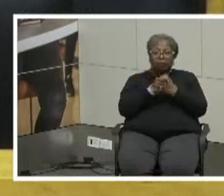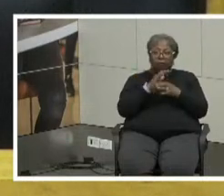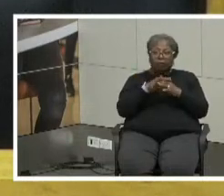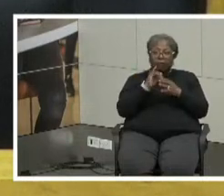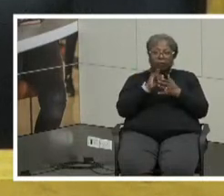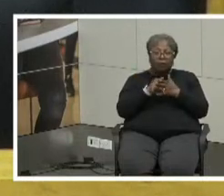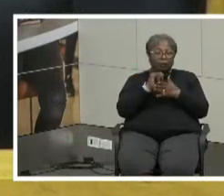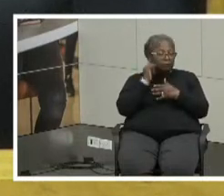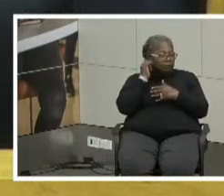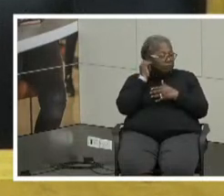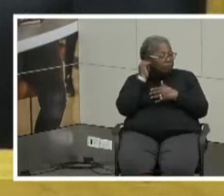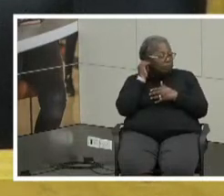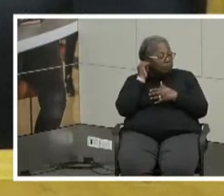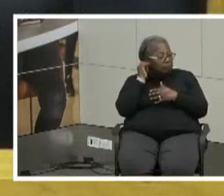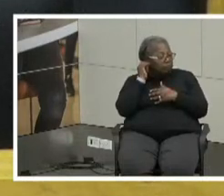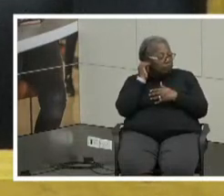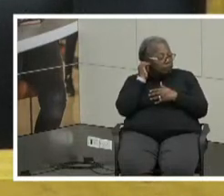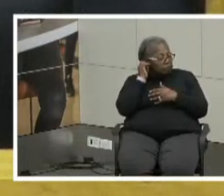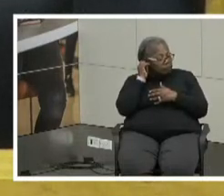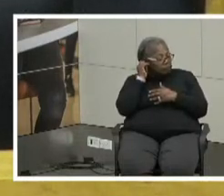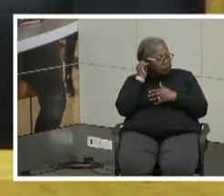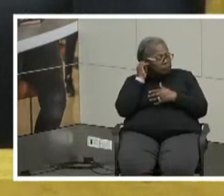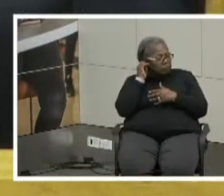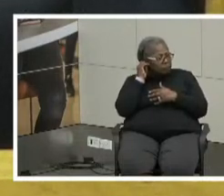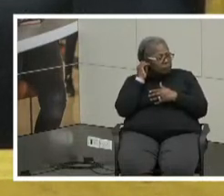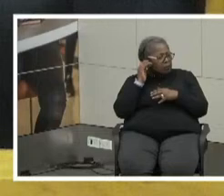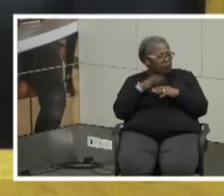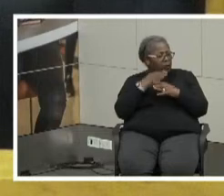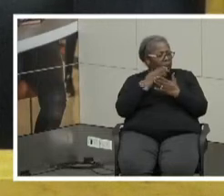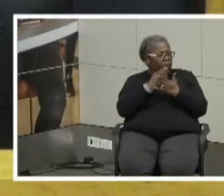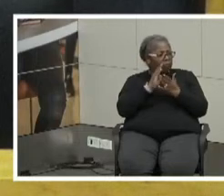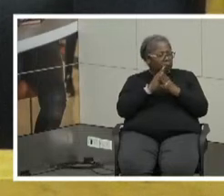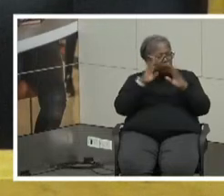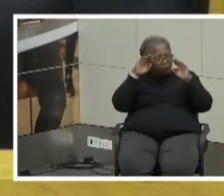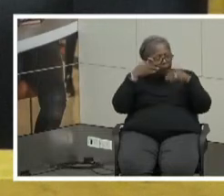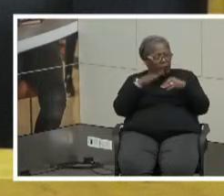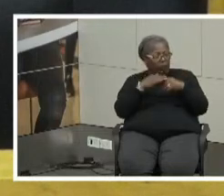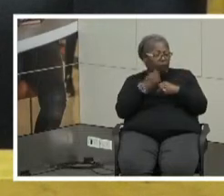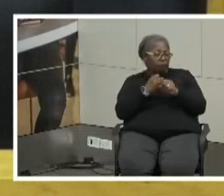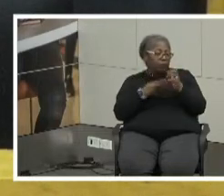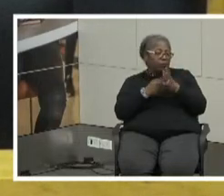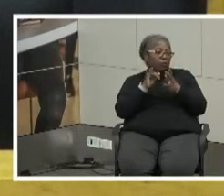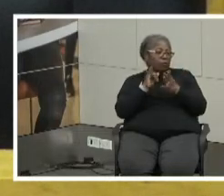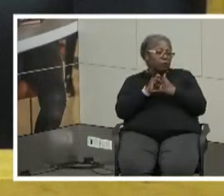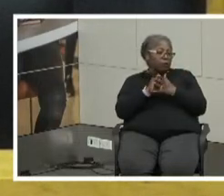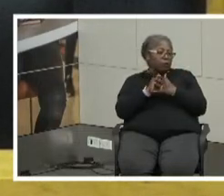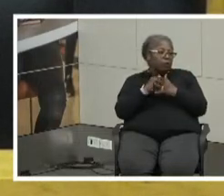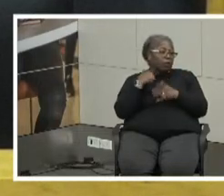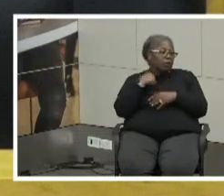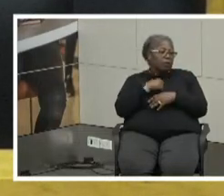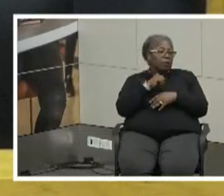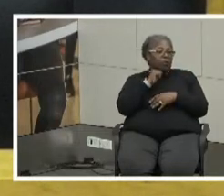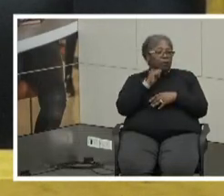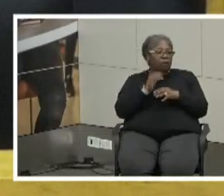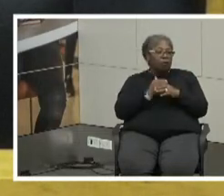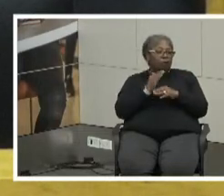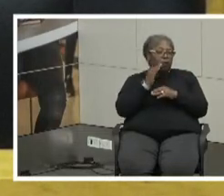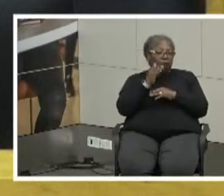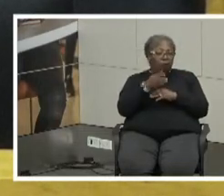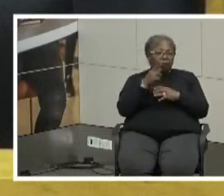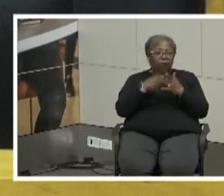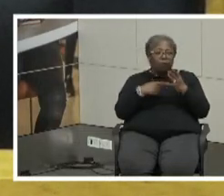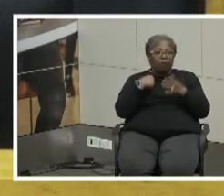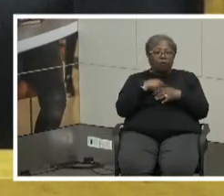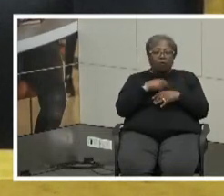team and on on the budget uh definitely uh focus on on making sure that we uh don't go over but we do